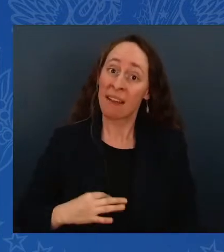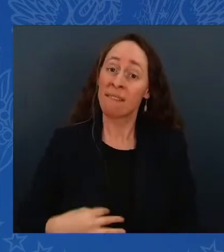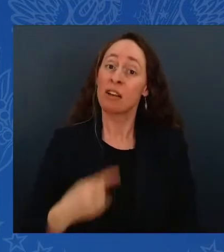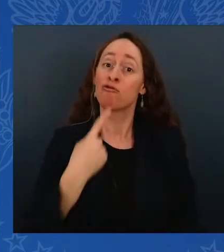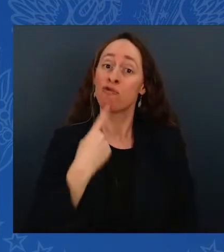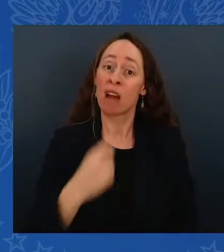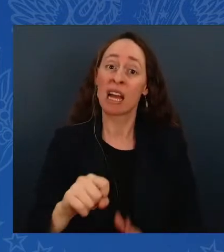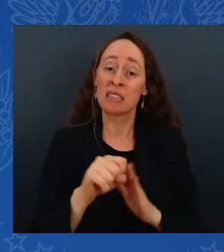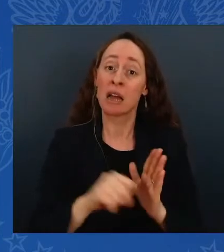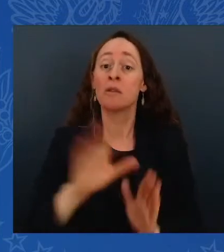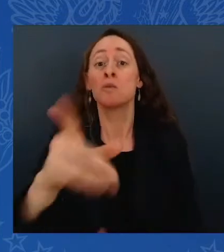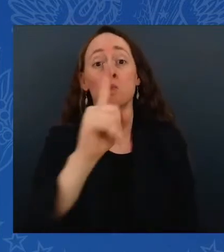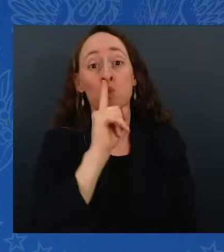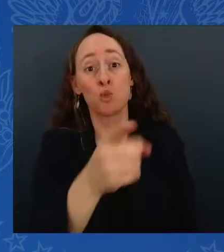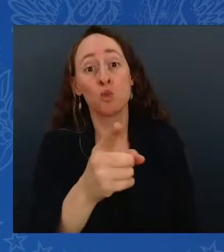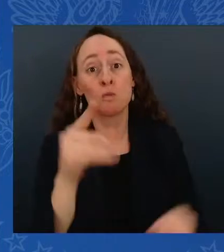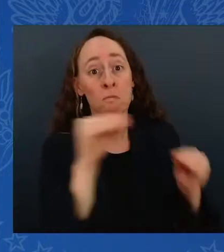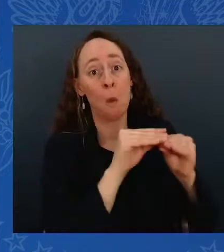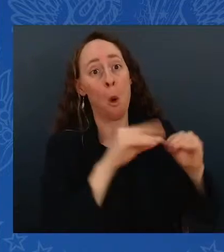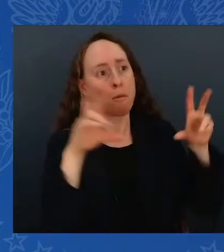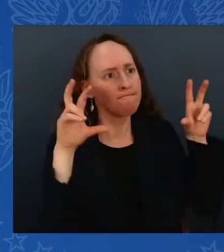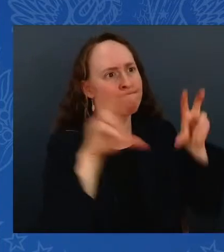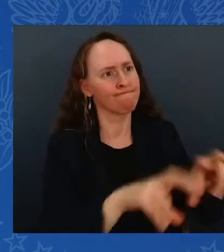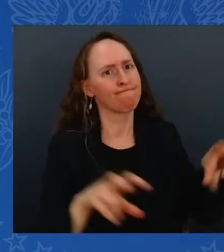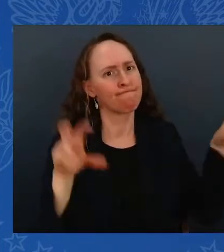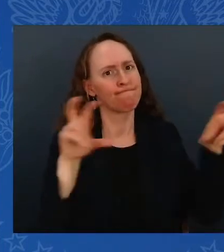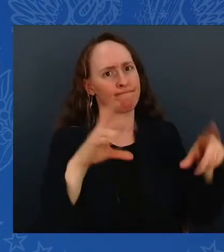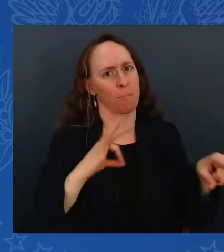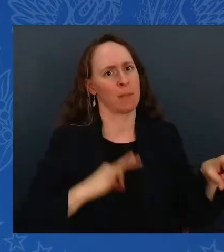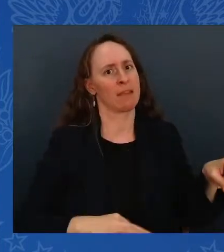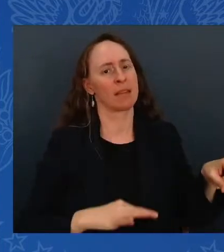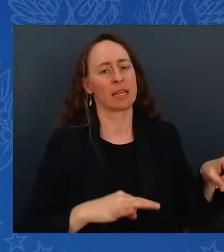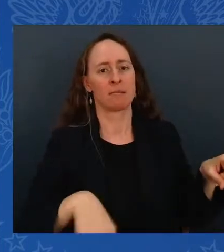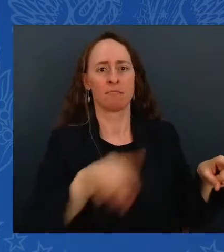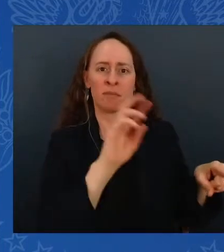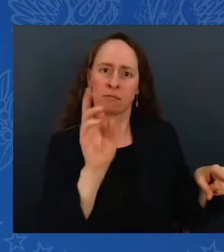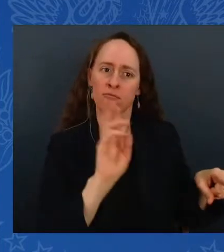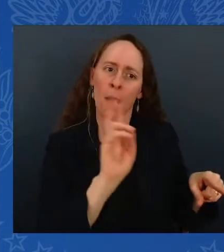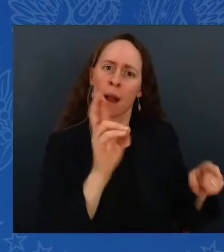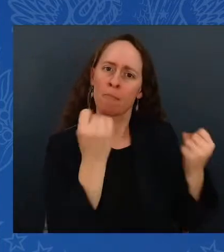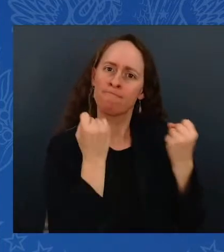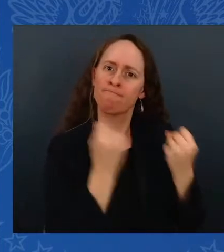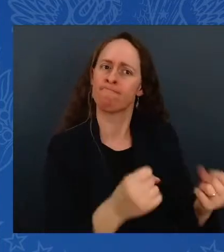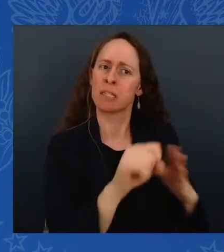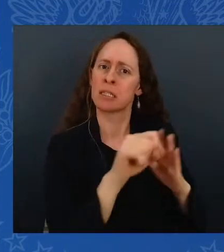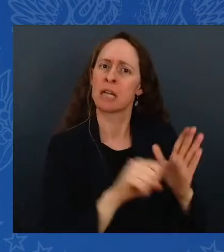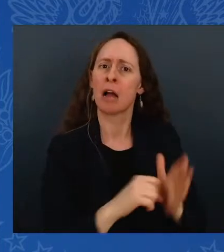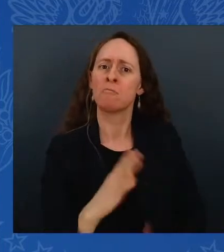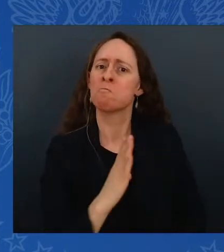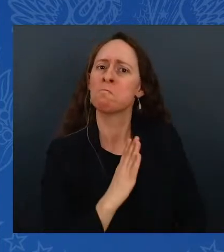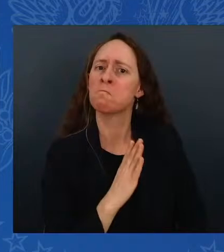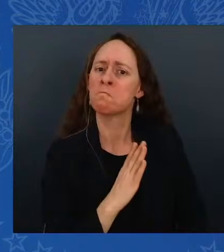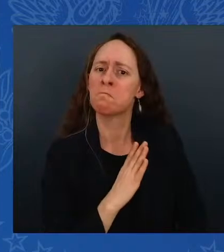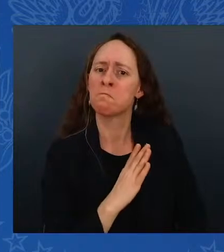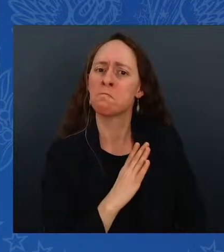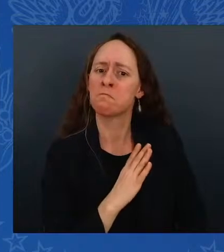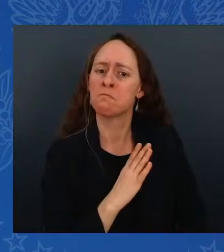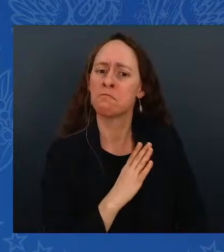states. It may not have been good politics, but I believe it's good for the country. And I kept my